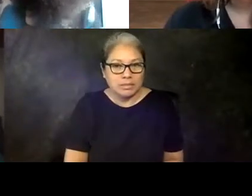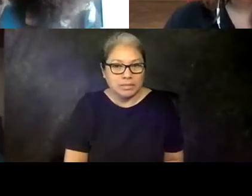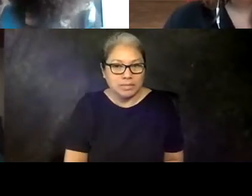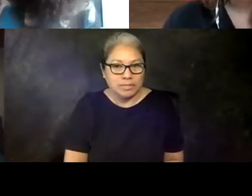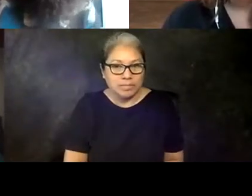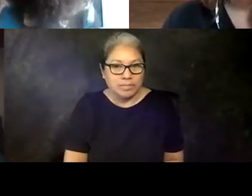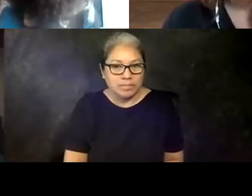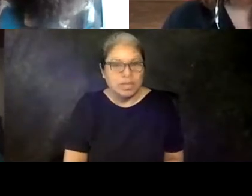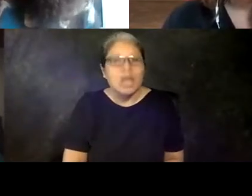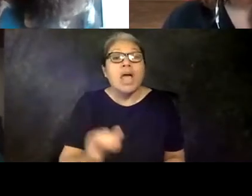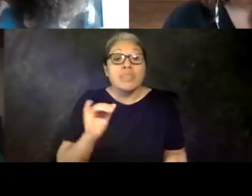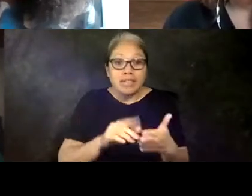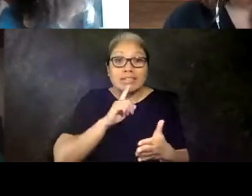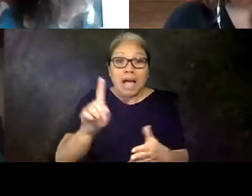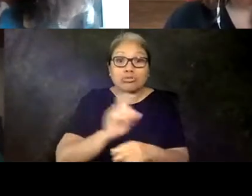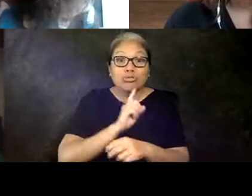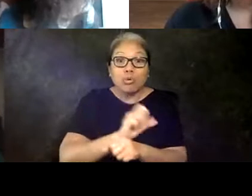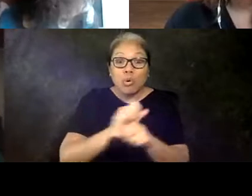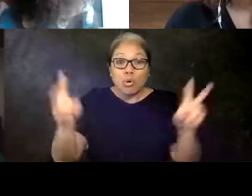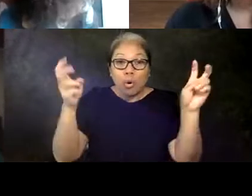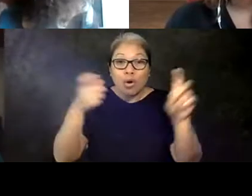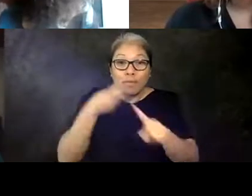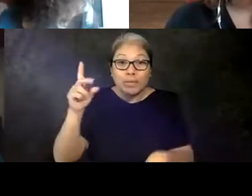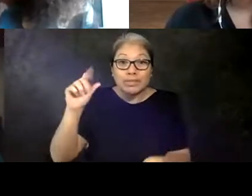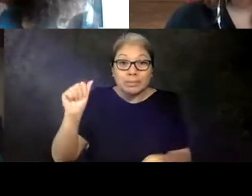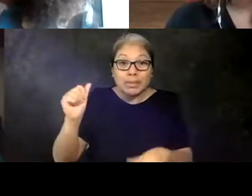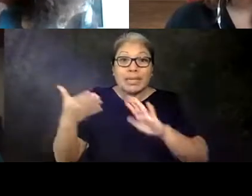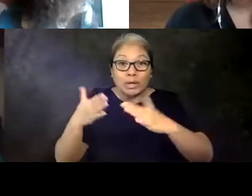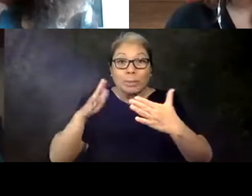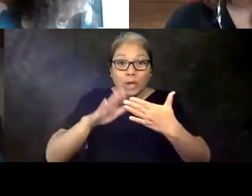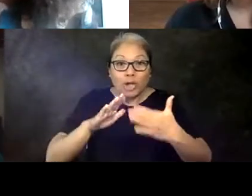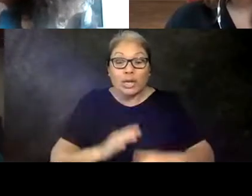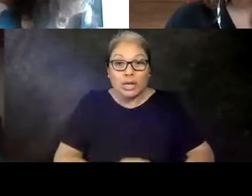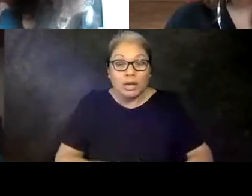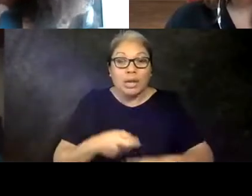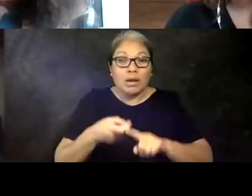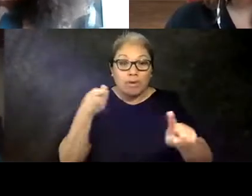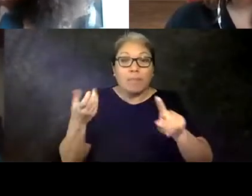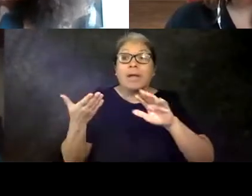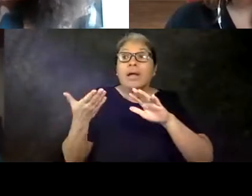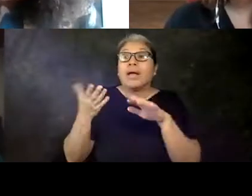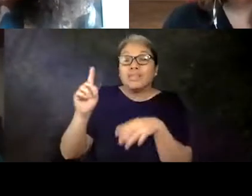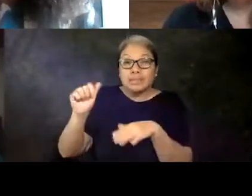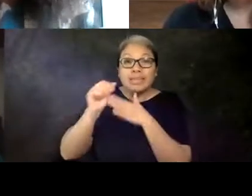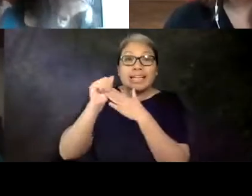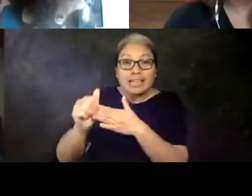That's an actual quote from the disability community, from the disability-led community. Here's another